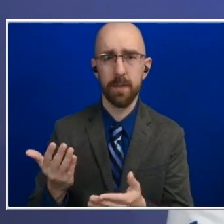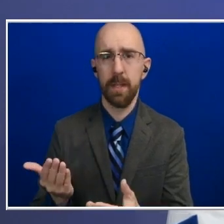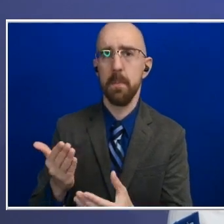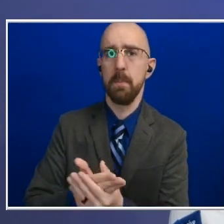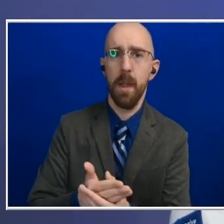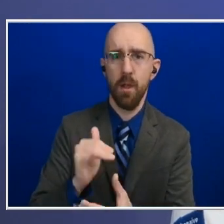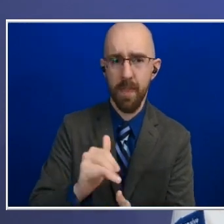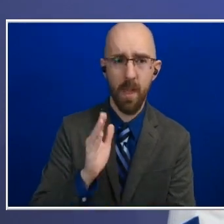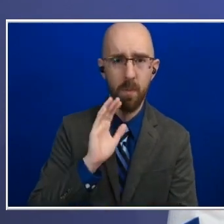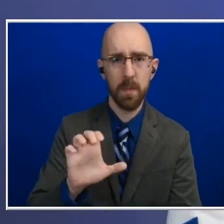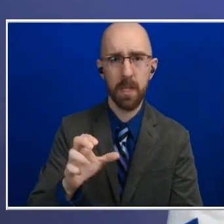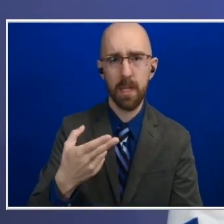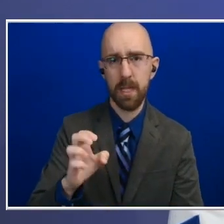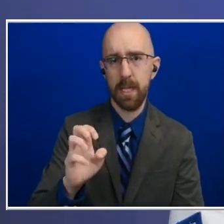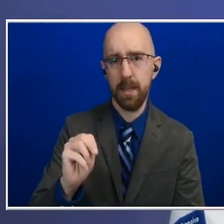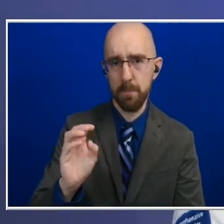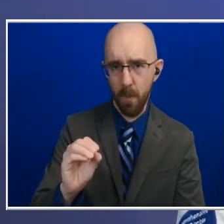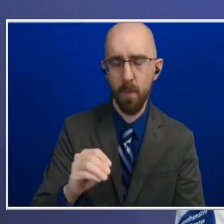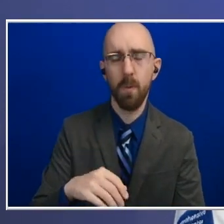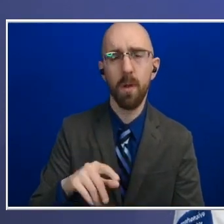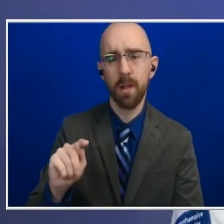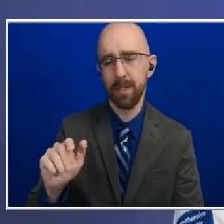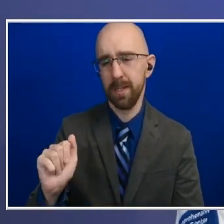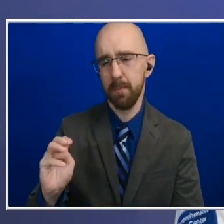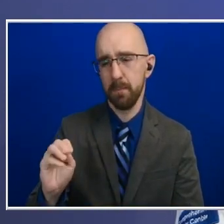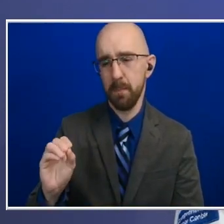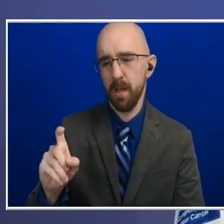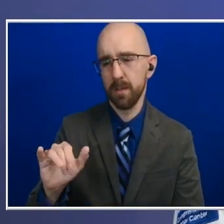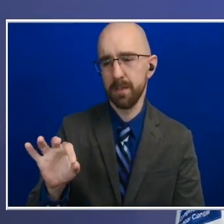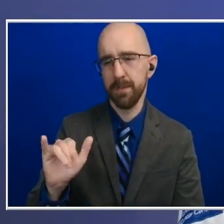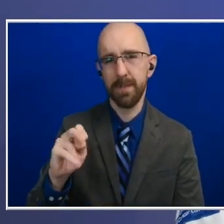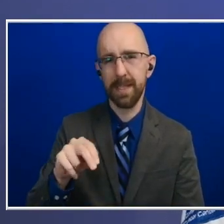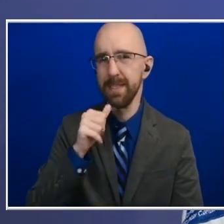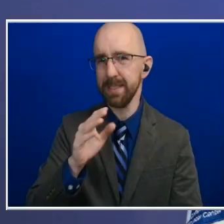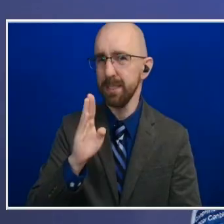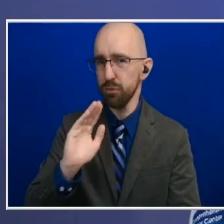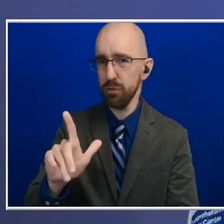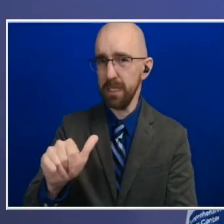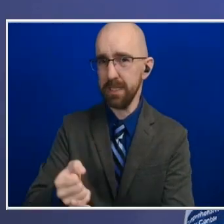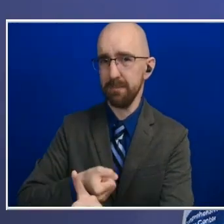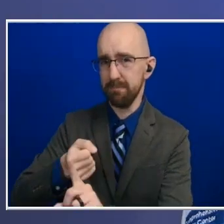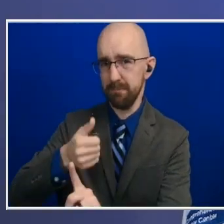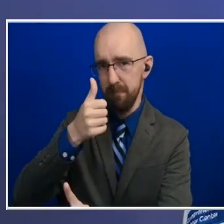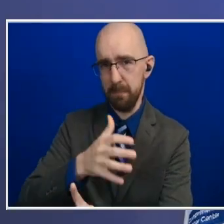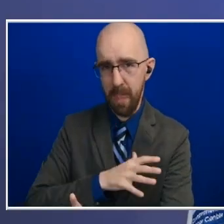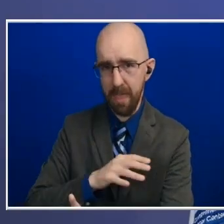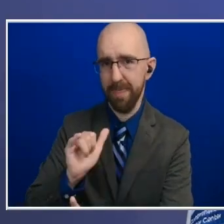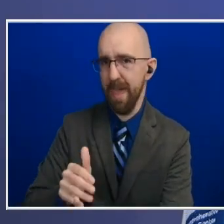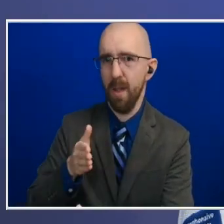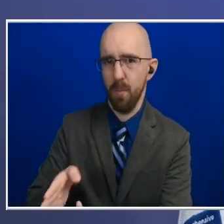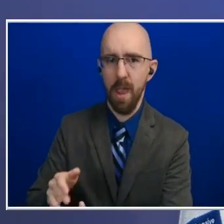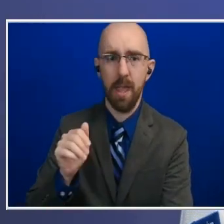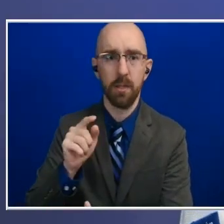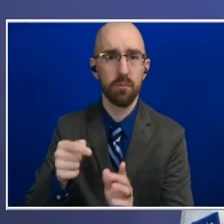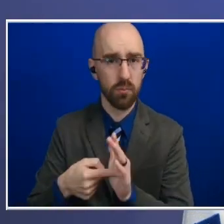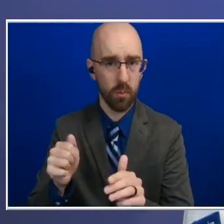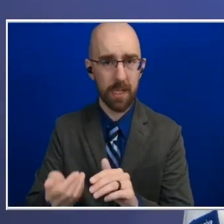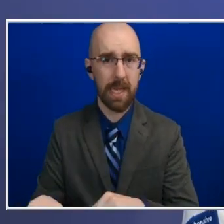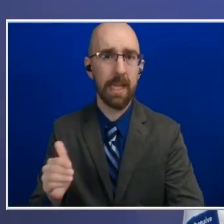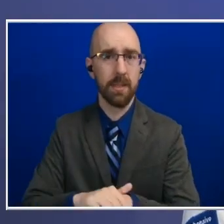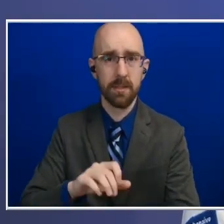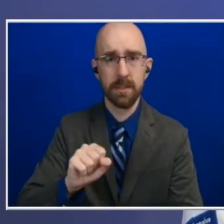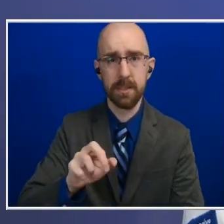chemotherapy. And then tamoxifen doesn't directly impact fertility in men. There are actually some studies showing that it can increase sperm quality and sperm